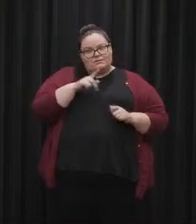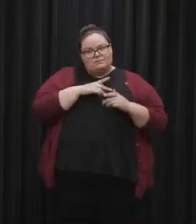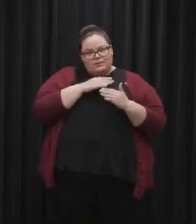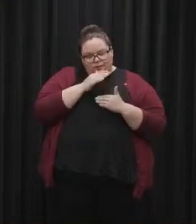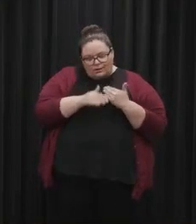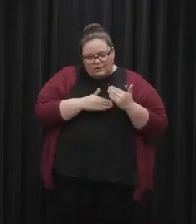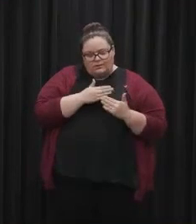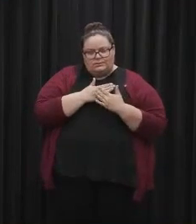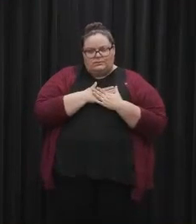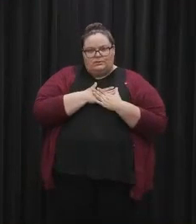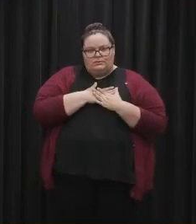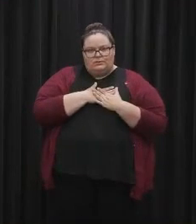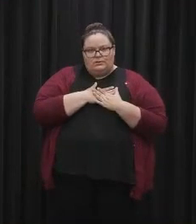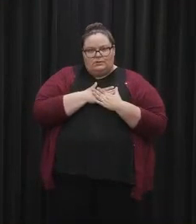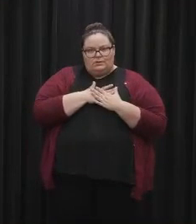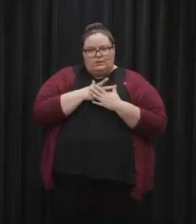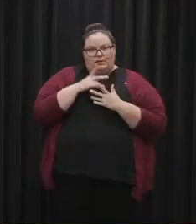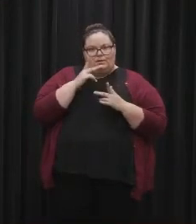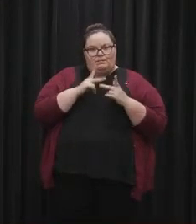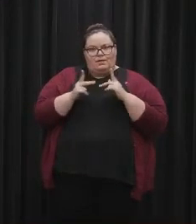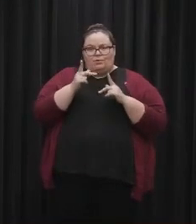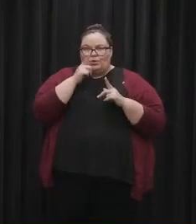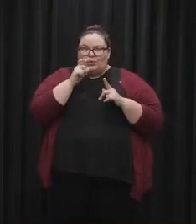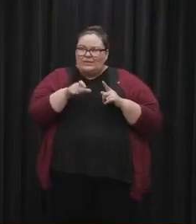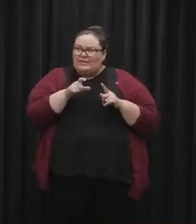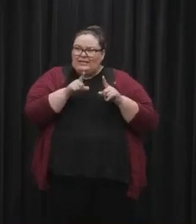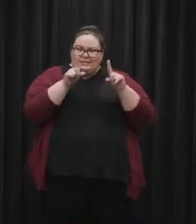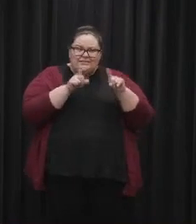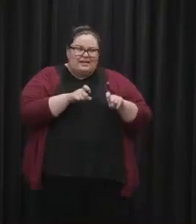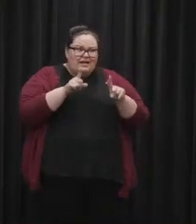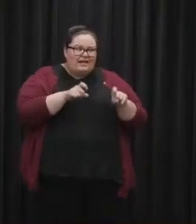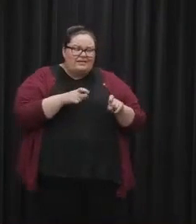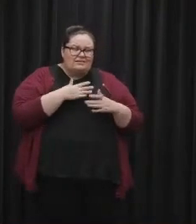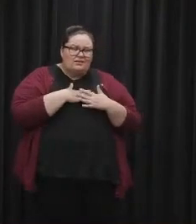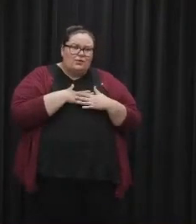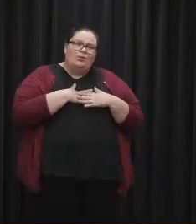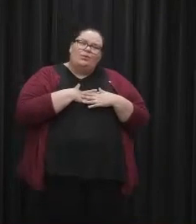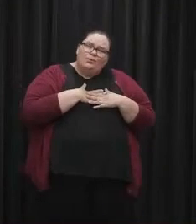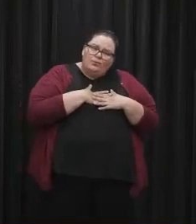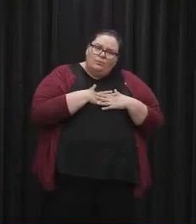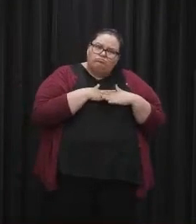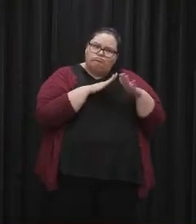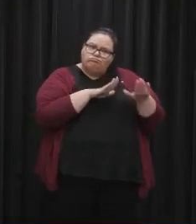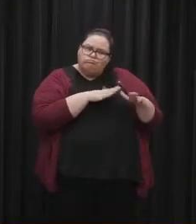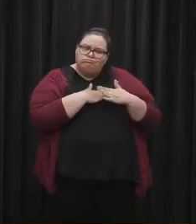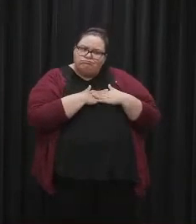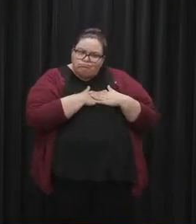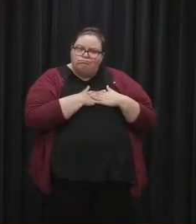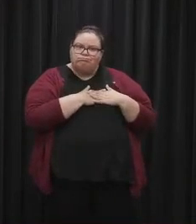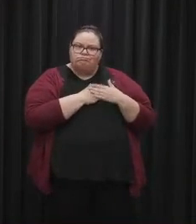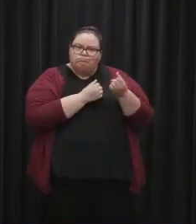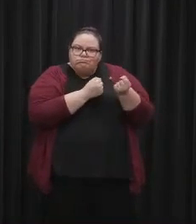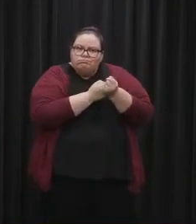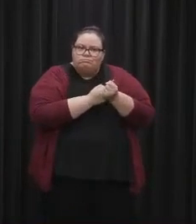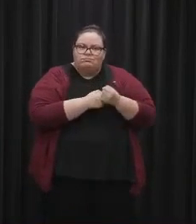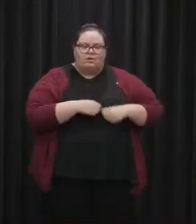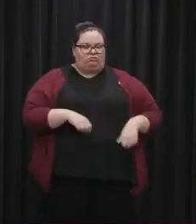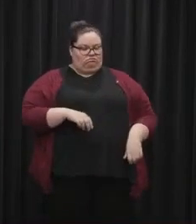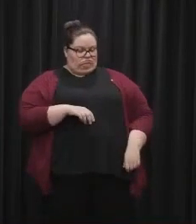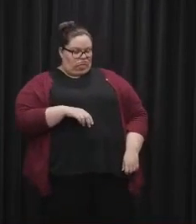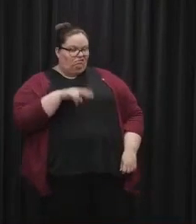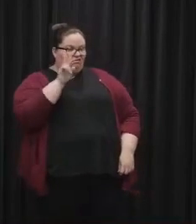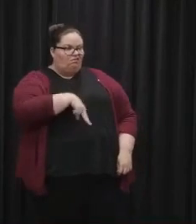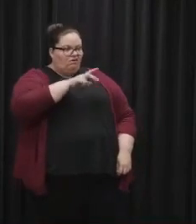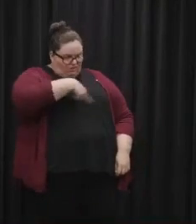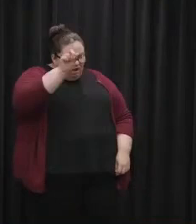kind to them. We've got to be kind to people who've needed COVID tests, because the more that we make this into a big deal where we stigmatize people, the less likely people are to